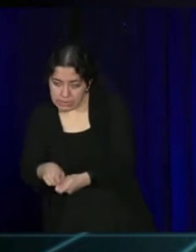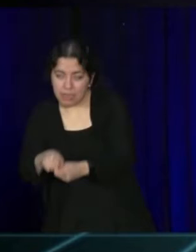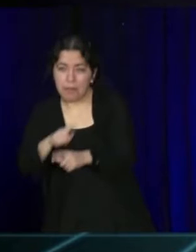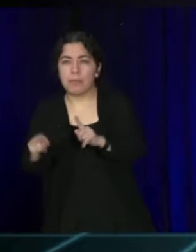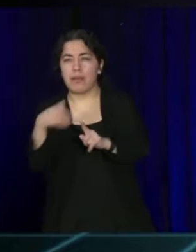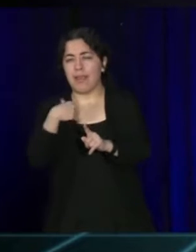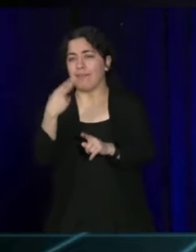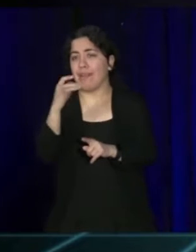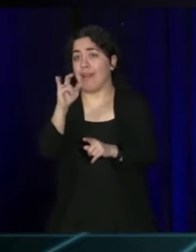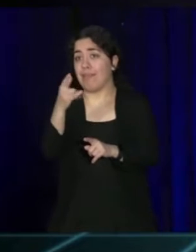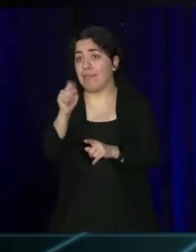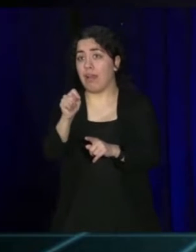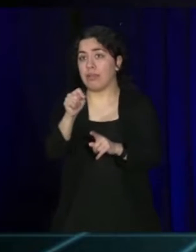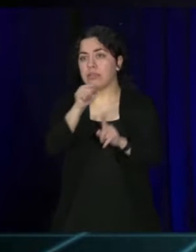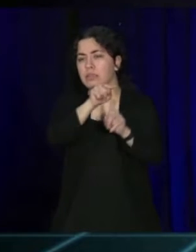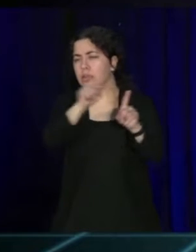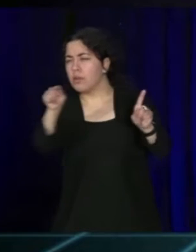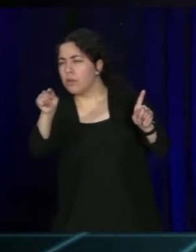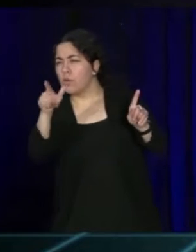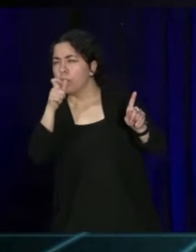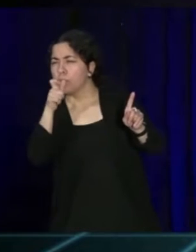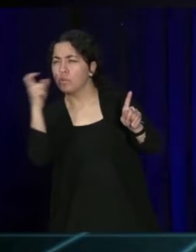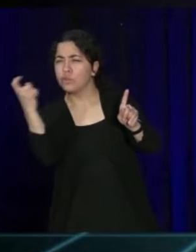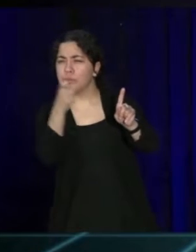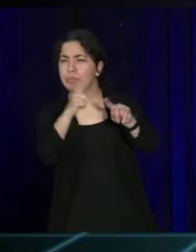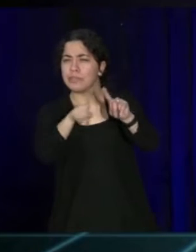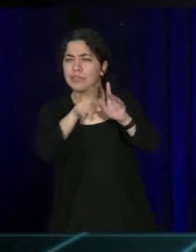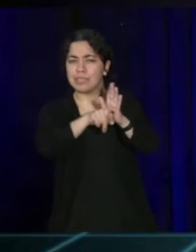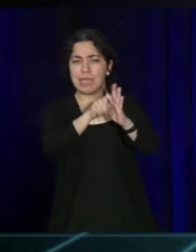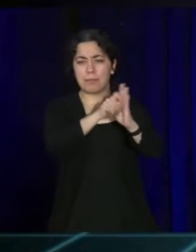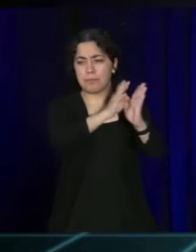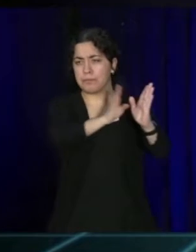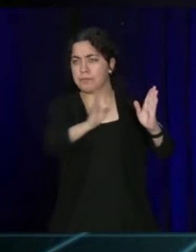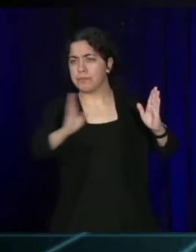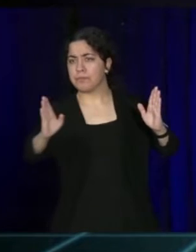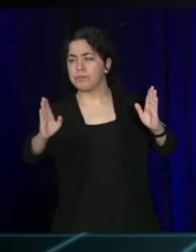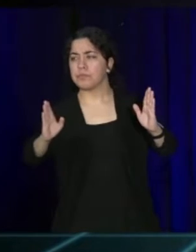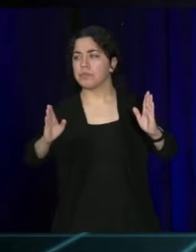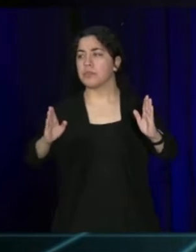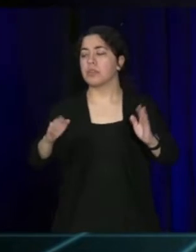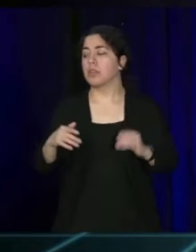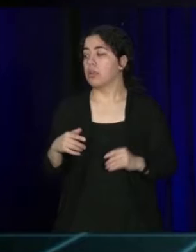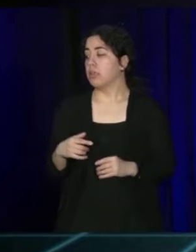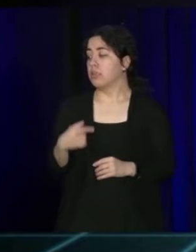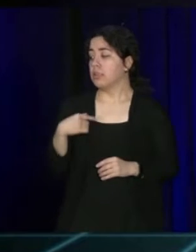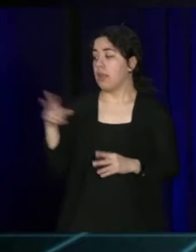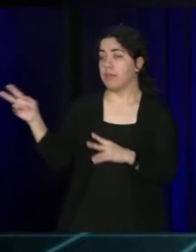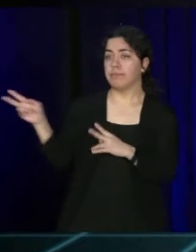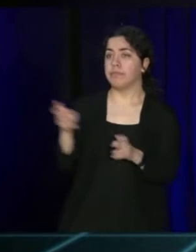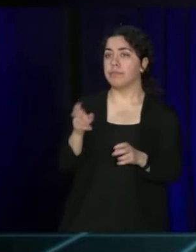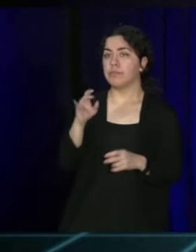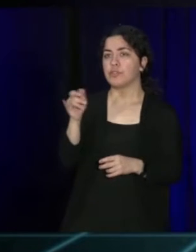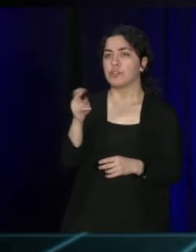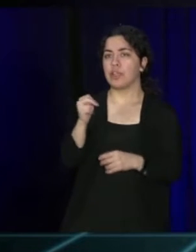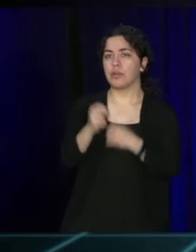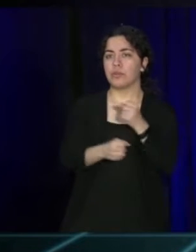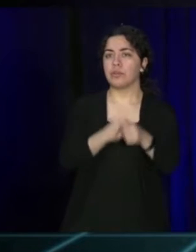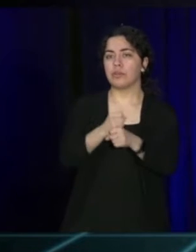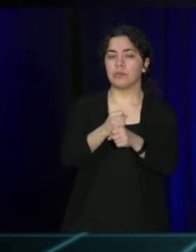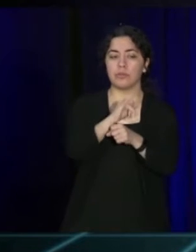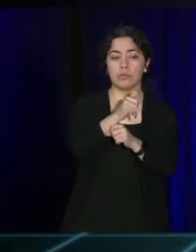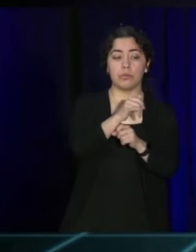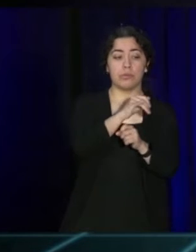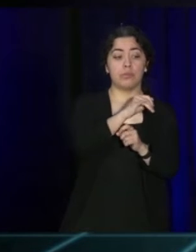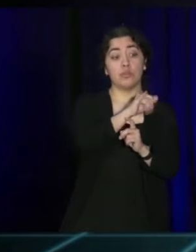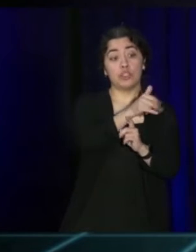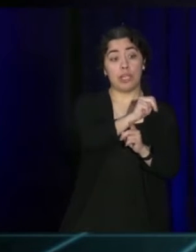to find out who's contributing in different times. So here I grabbed January to April to find out what's